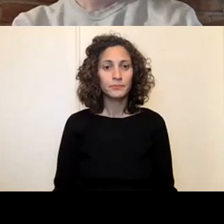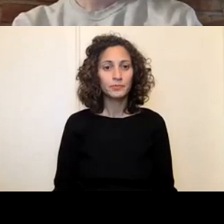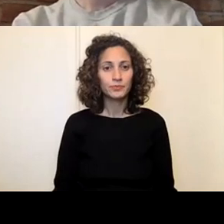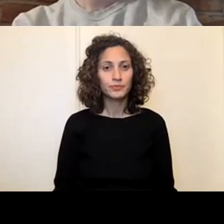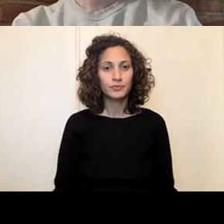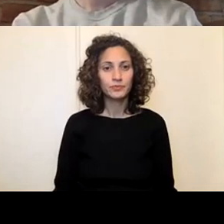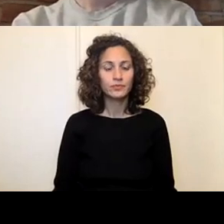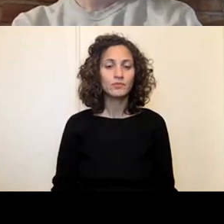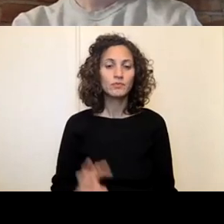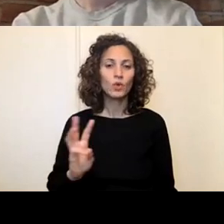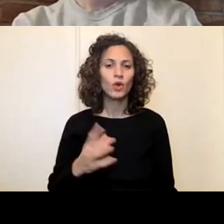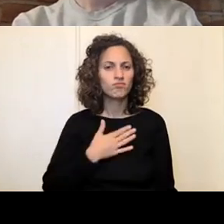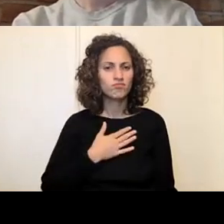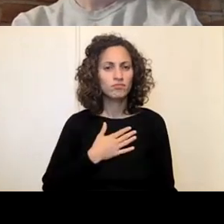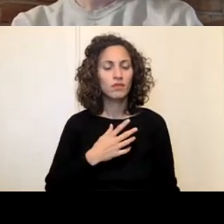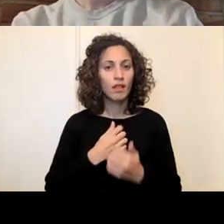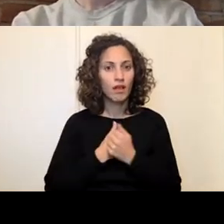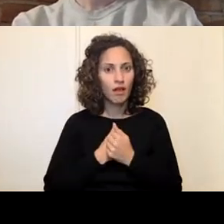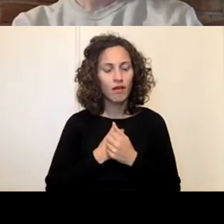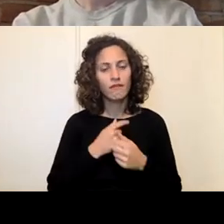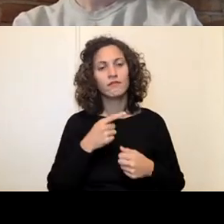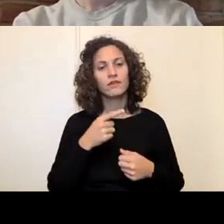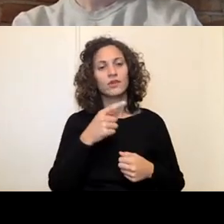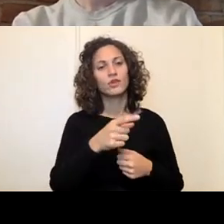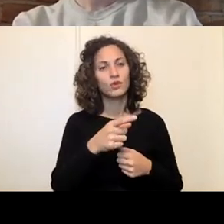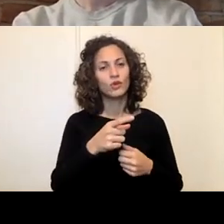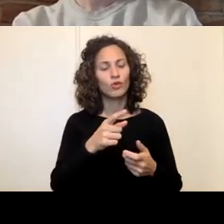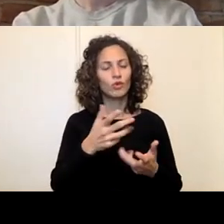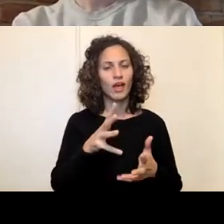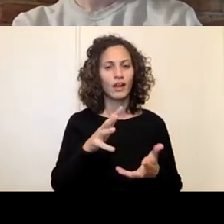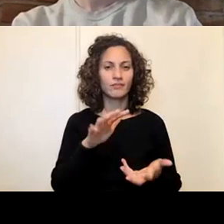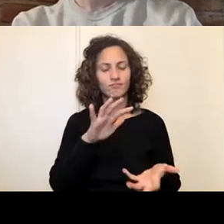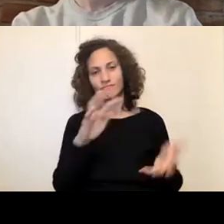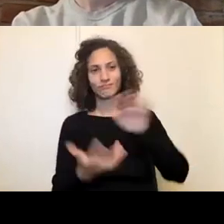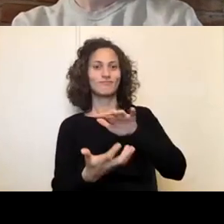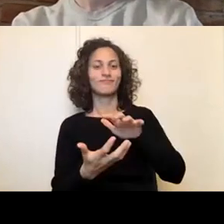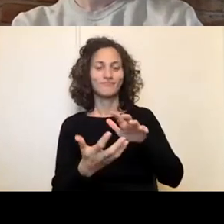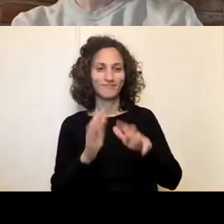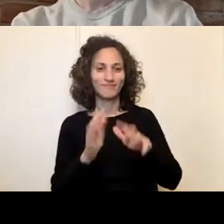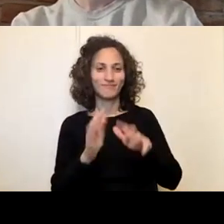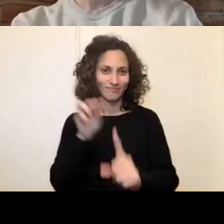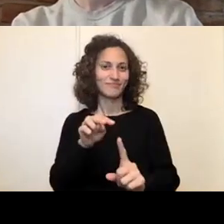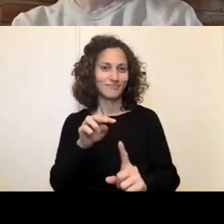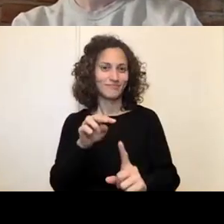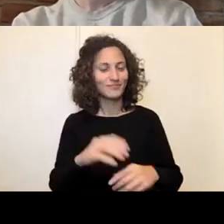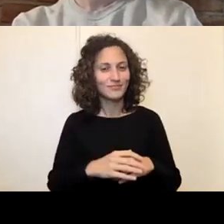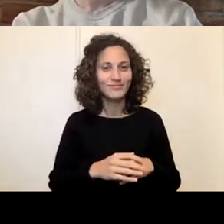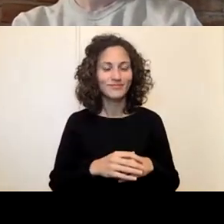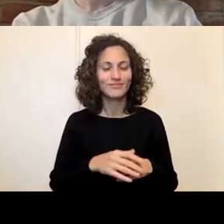I love how you how you kind of flipped the script on it, and like you gave your own,